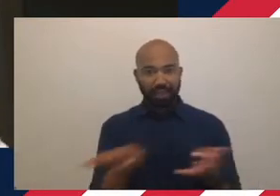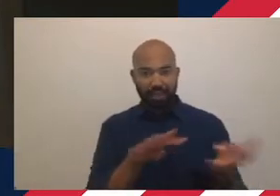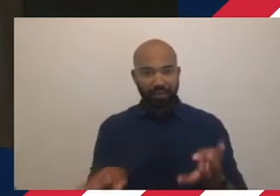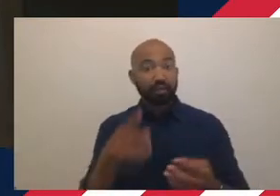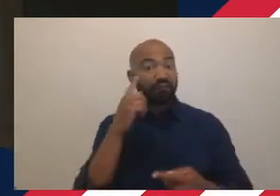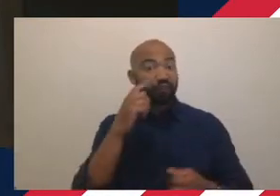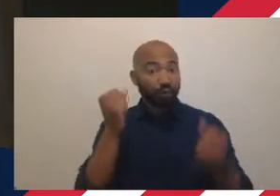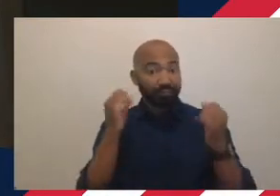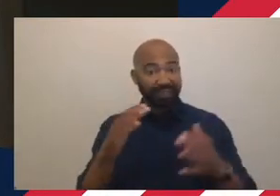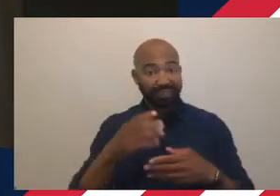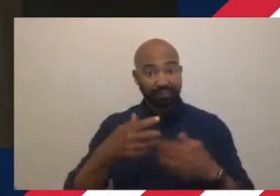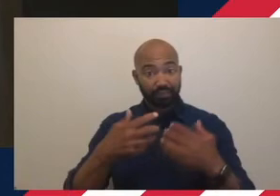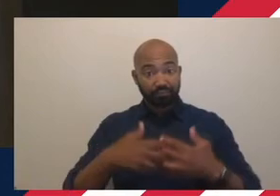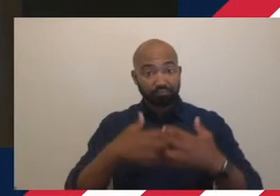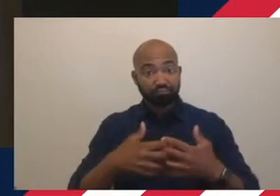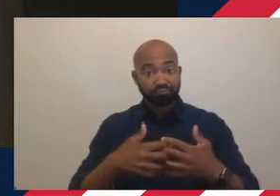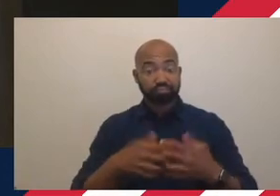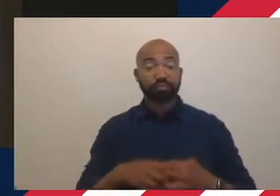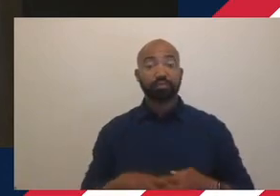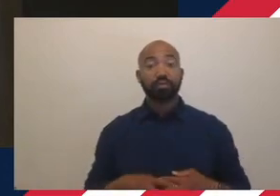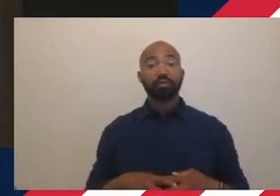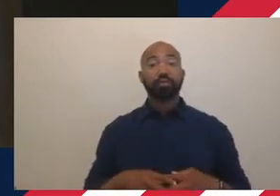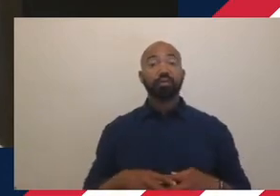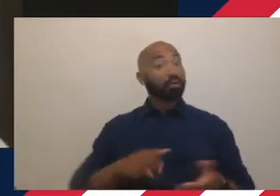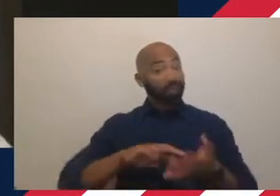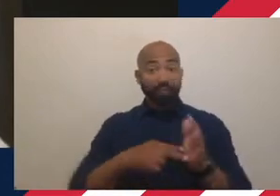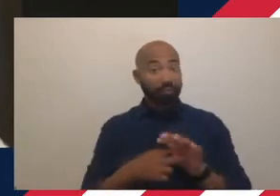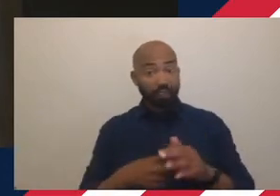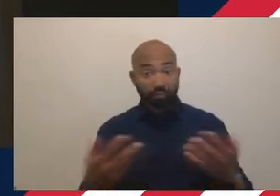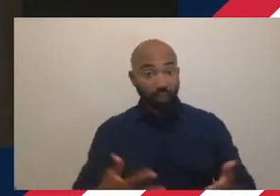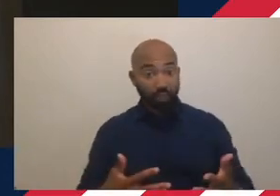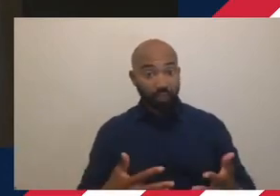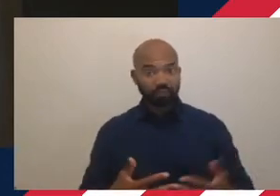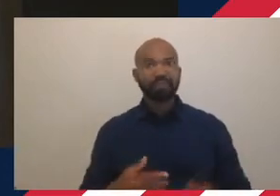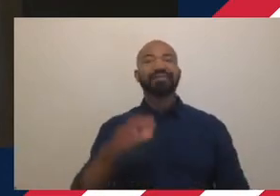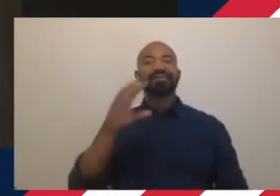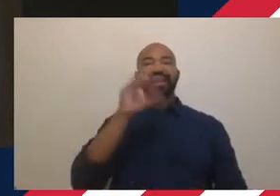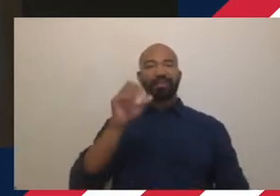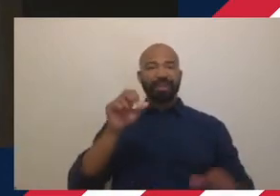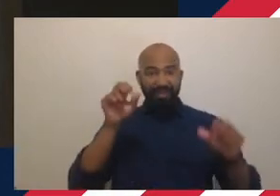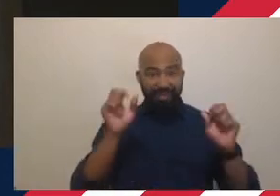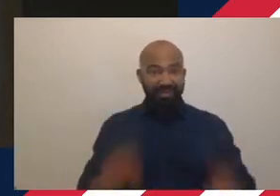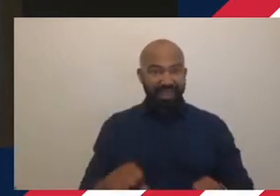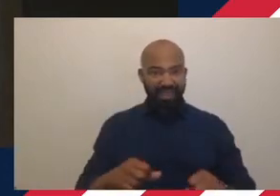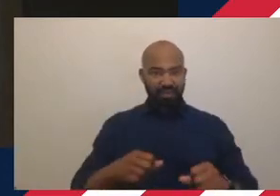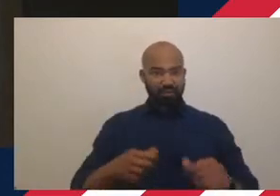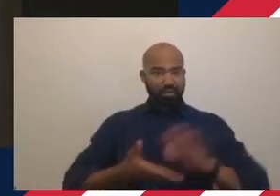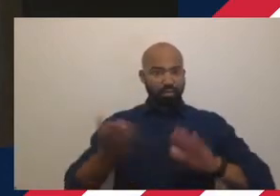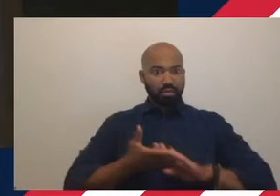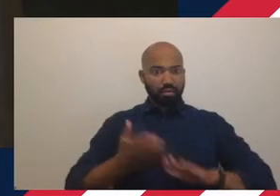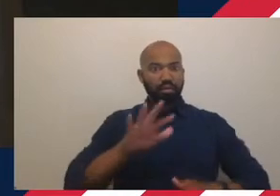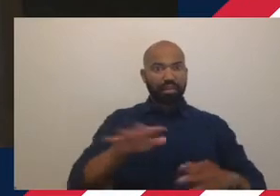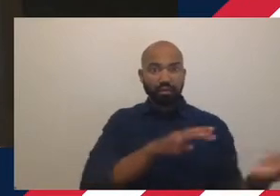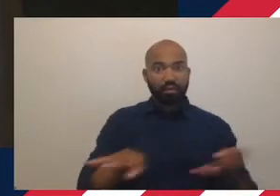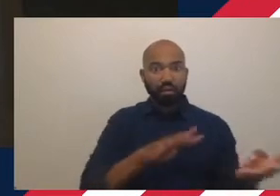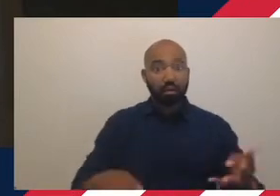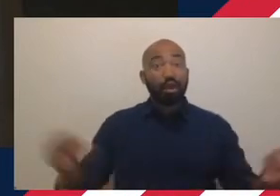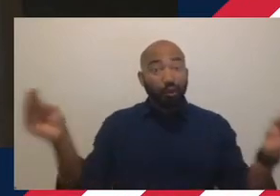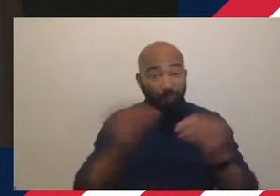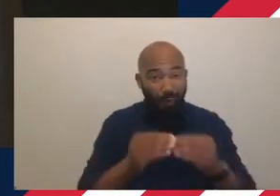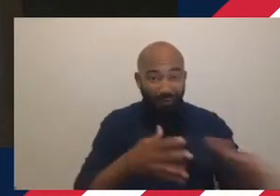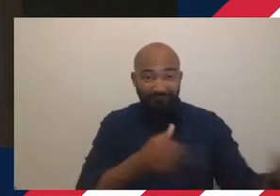plants, meaning that the plants can operate their lines faster than